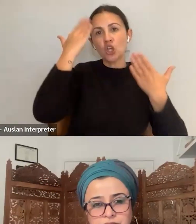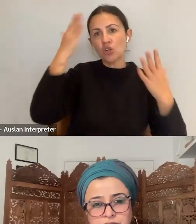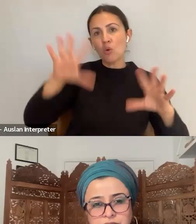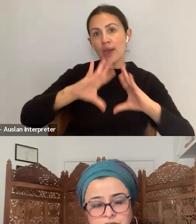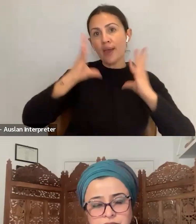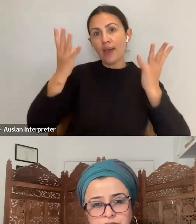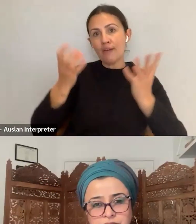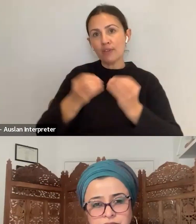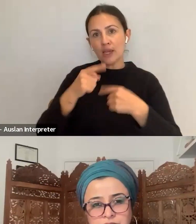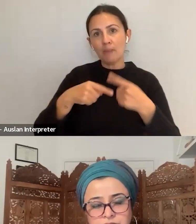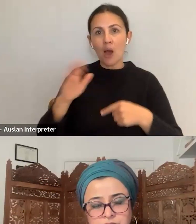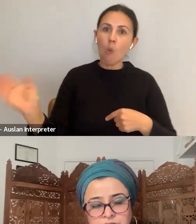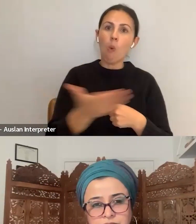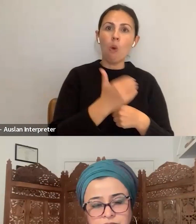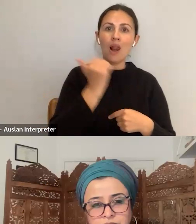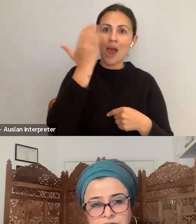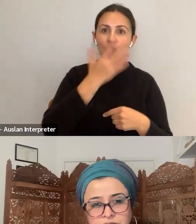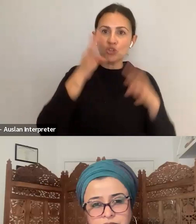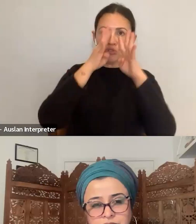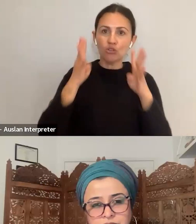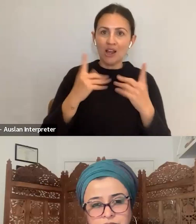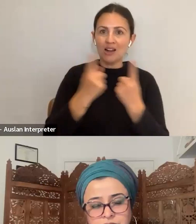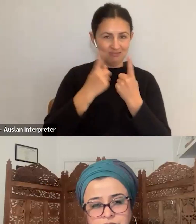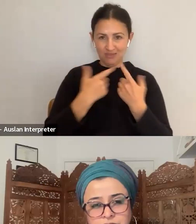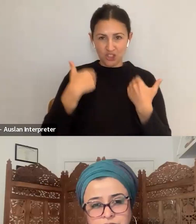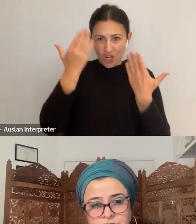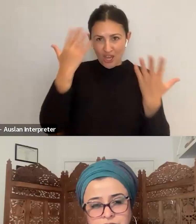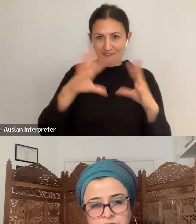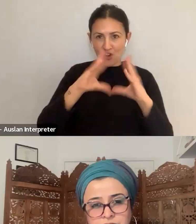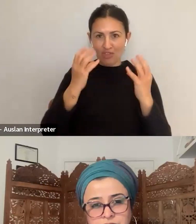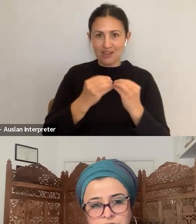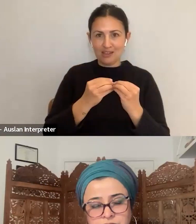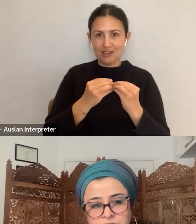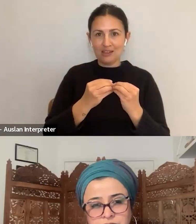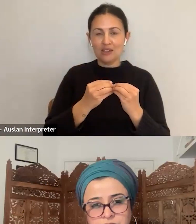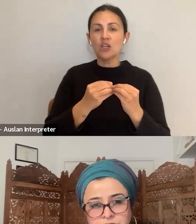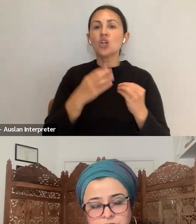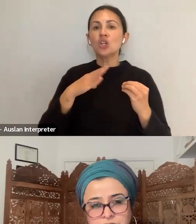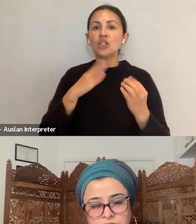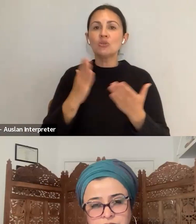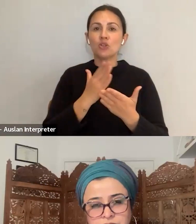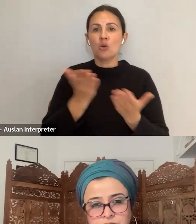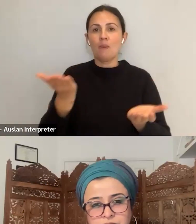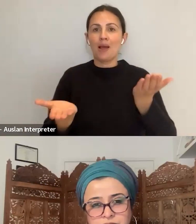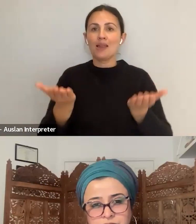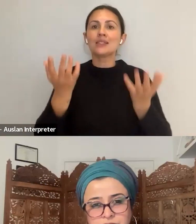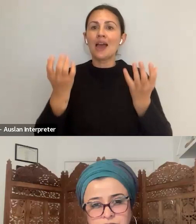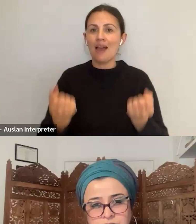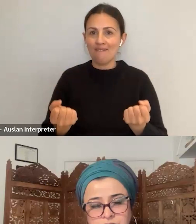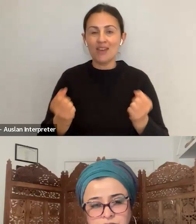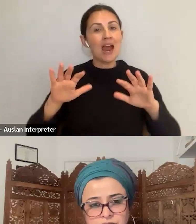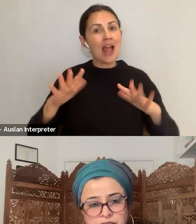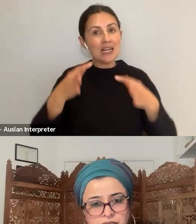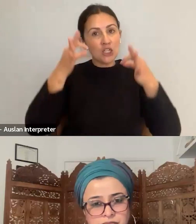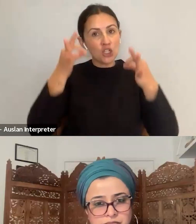governance mechanisms are you going to put in place to ensure that that director is not burnt out, but to also ensure that whatever decisions that you